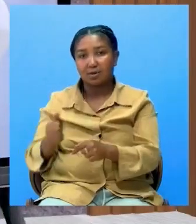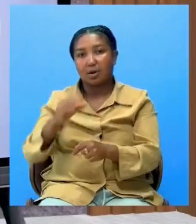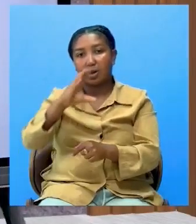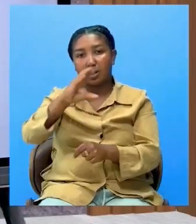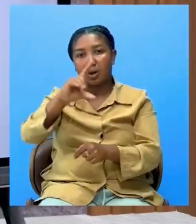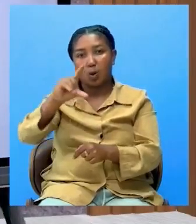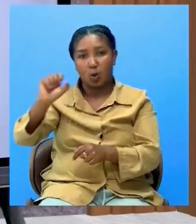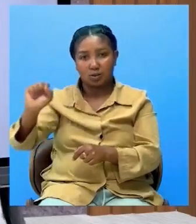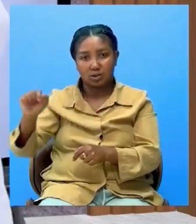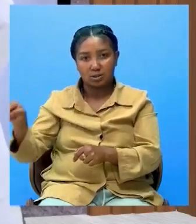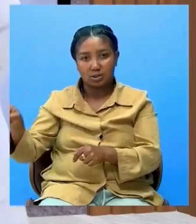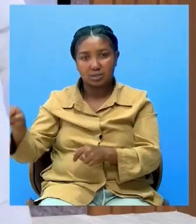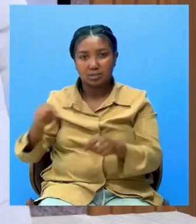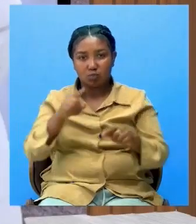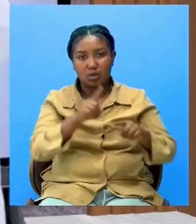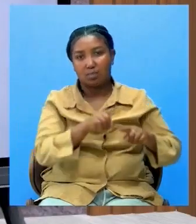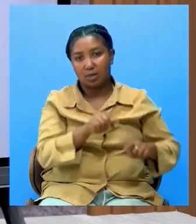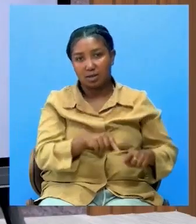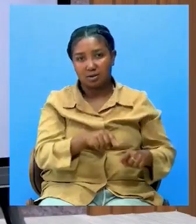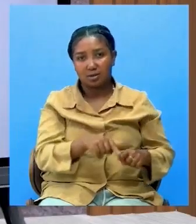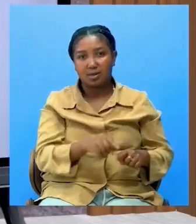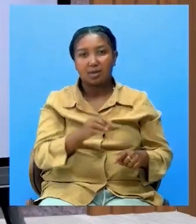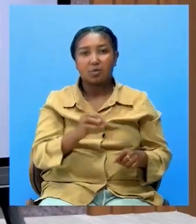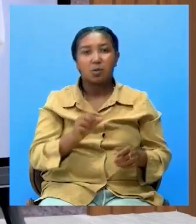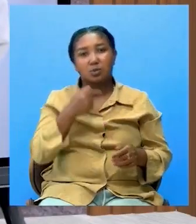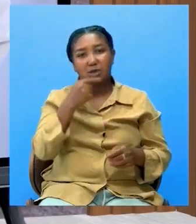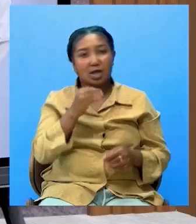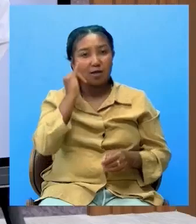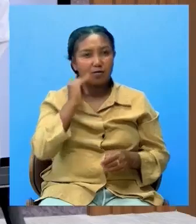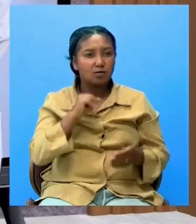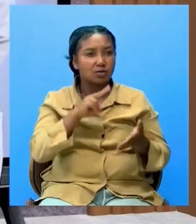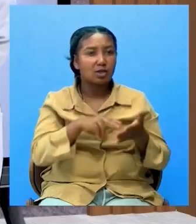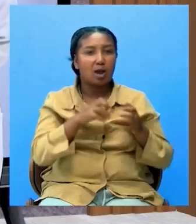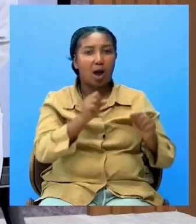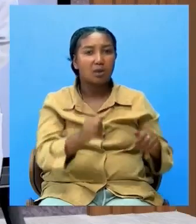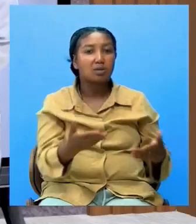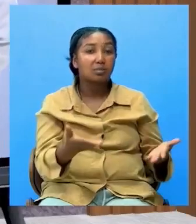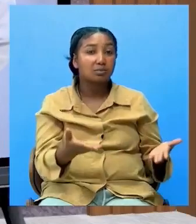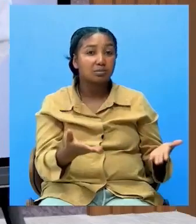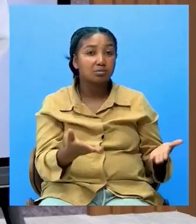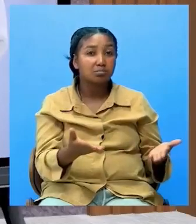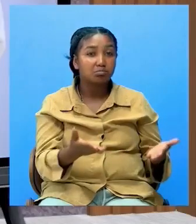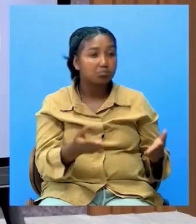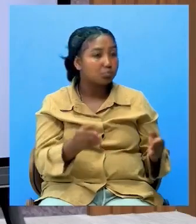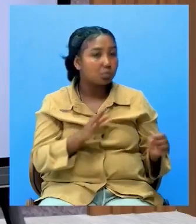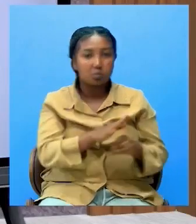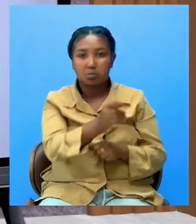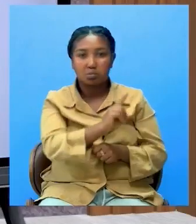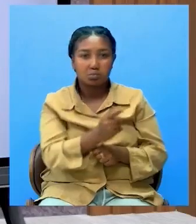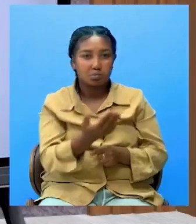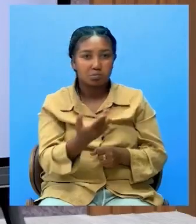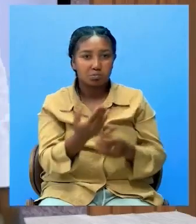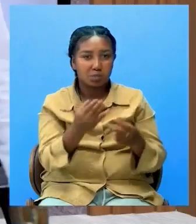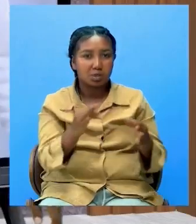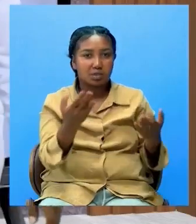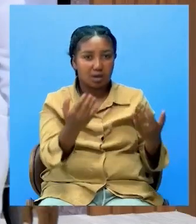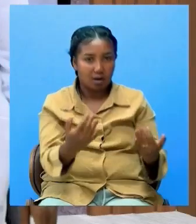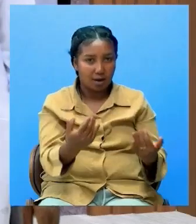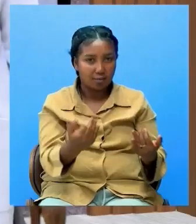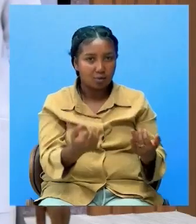clause. This one is independent. When we say if you study hard, it's not completed. So that